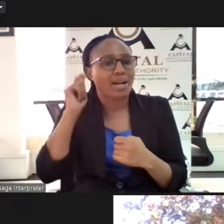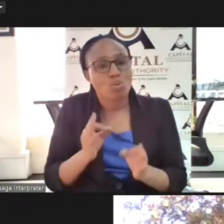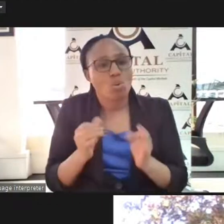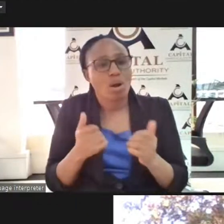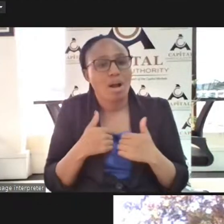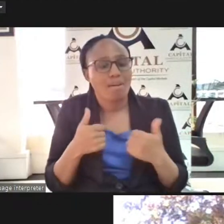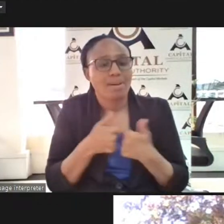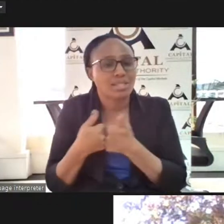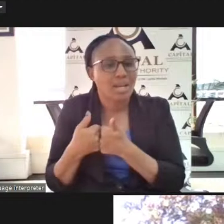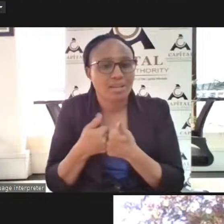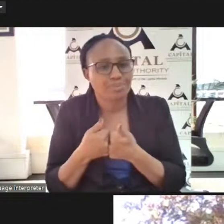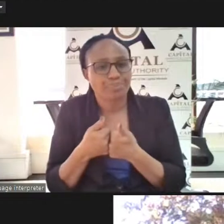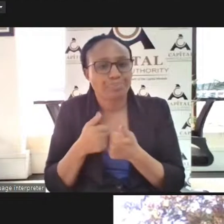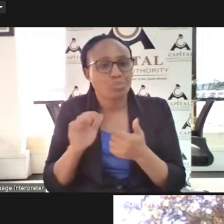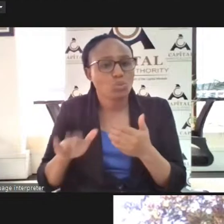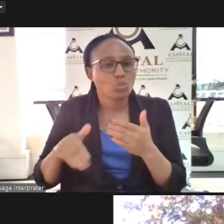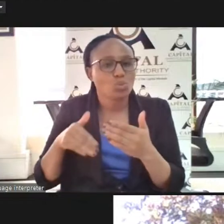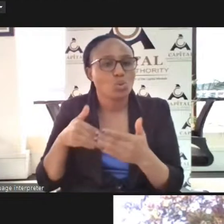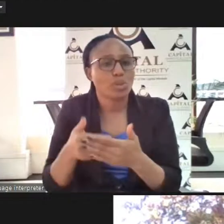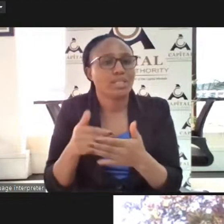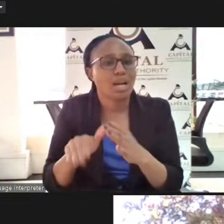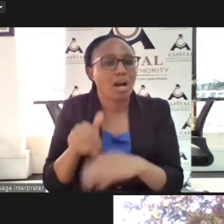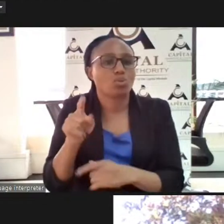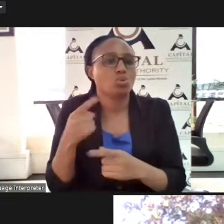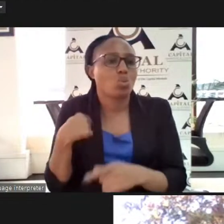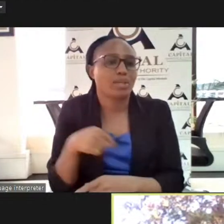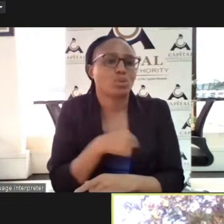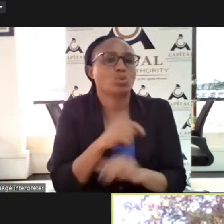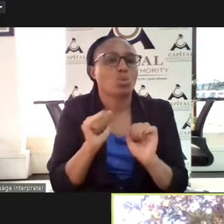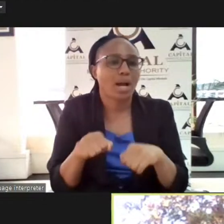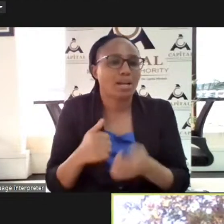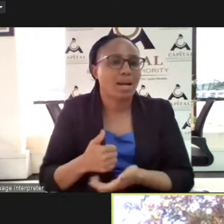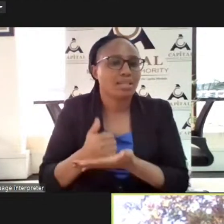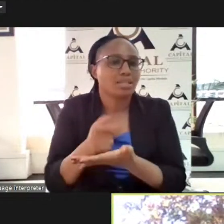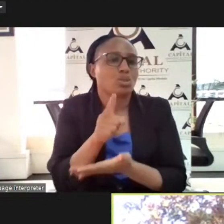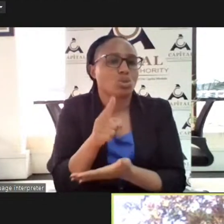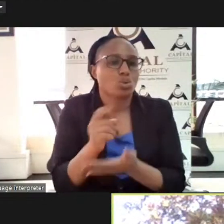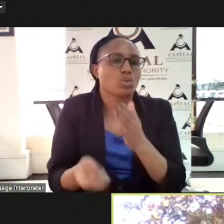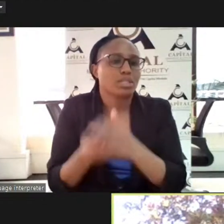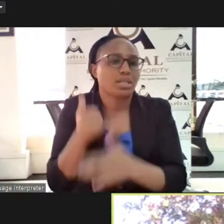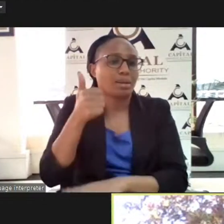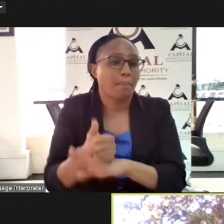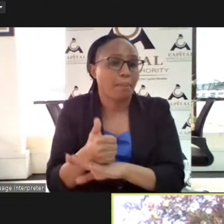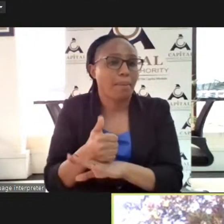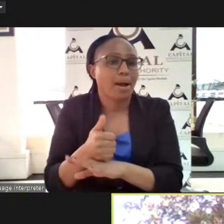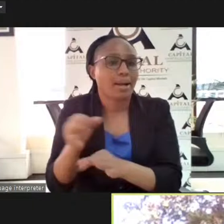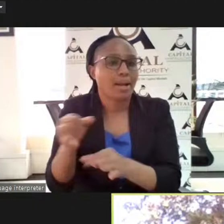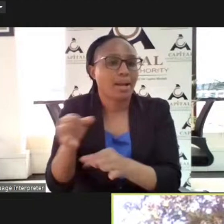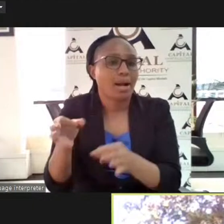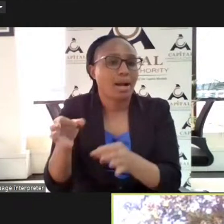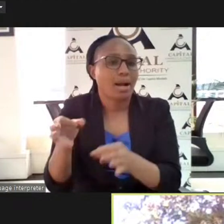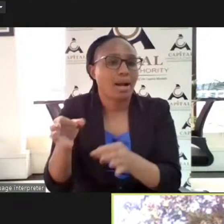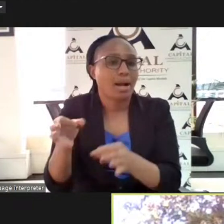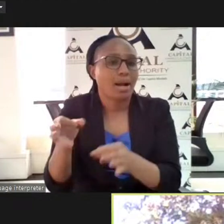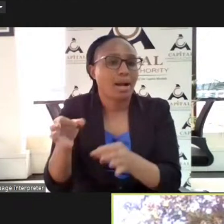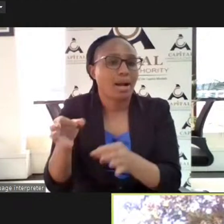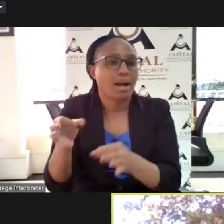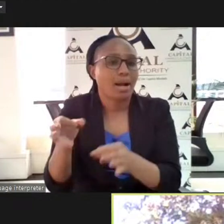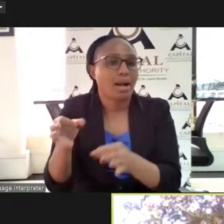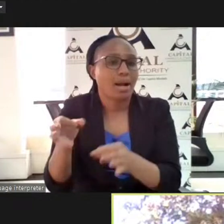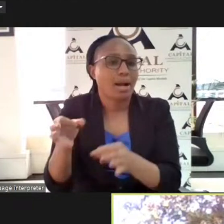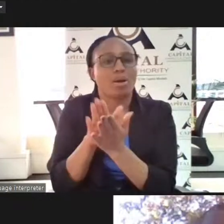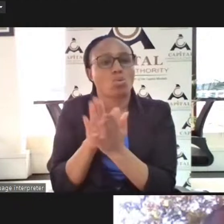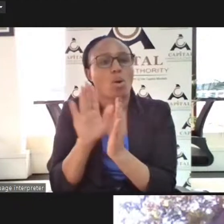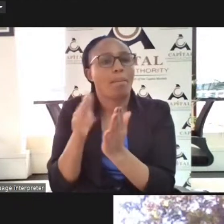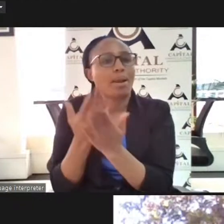up, if you reached out to us, we're able to assist you to help you set up an account with the central bank to be able to apply for this bond. So let me give you